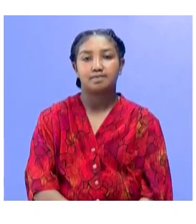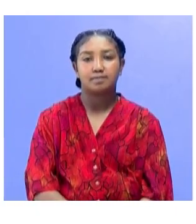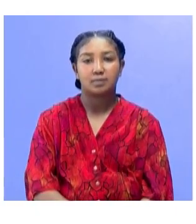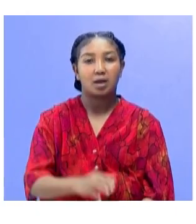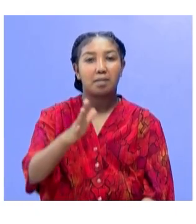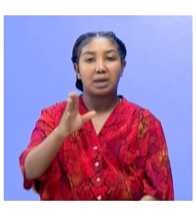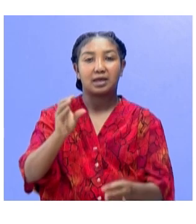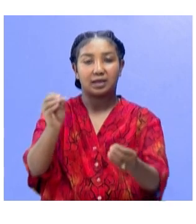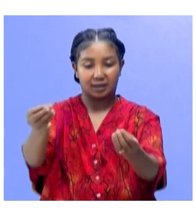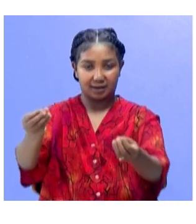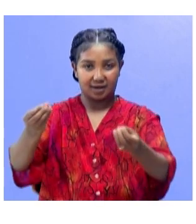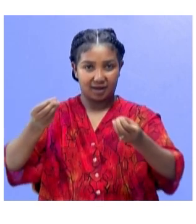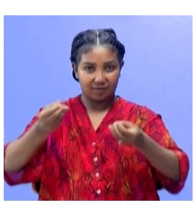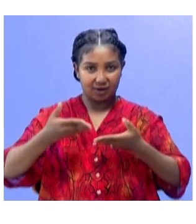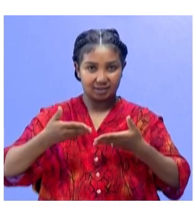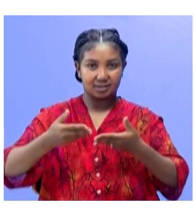give us